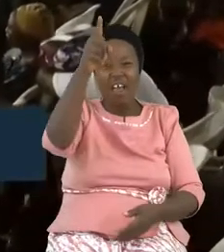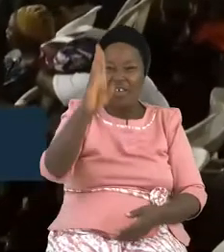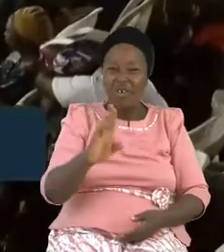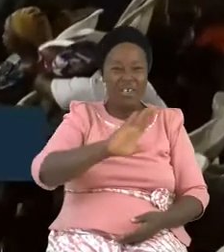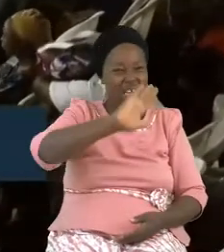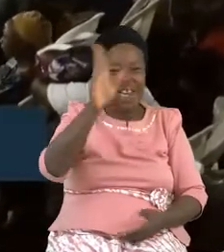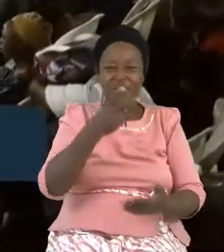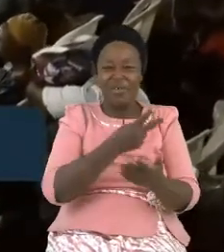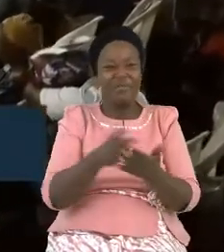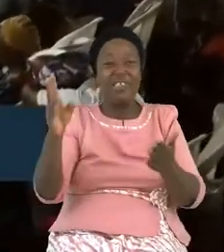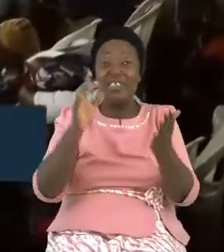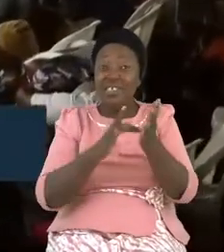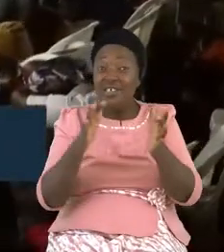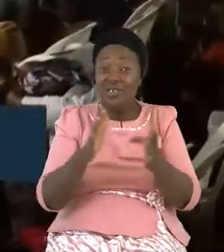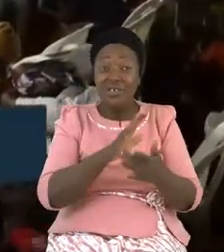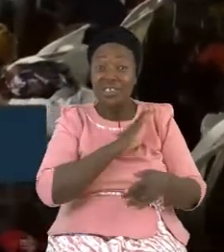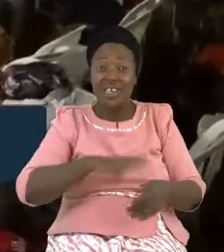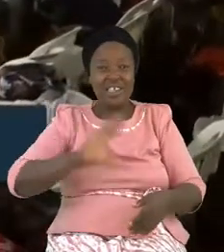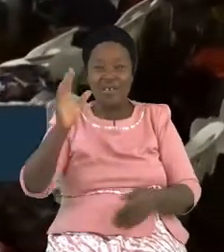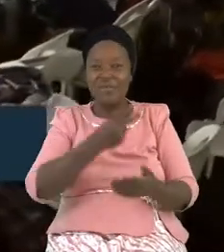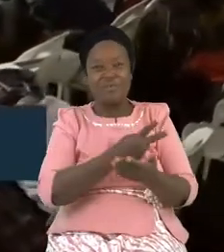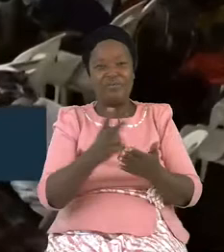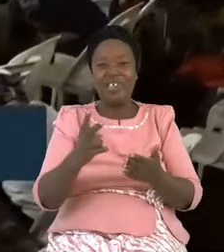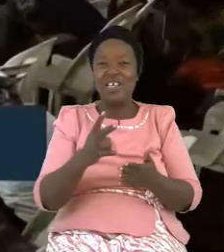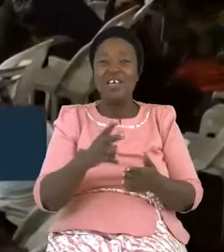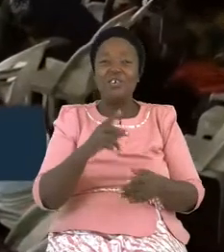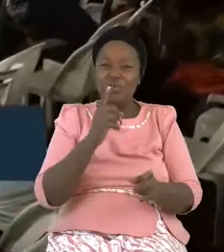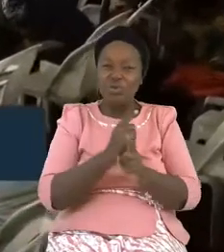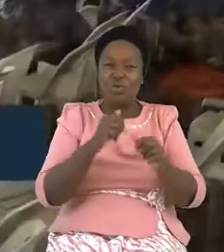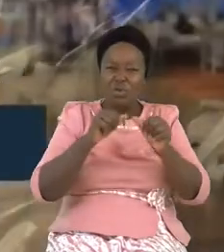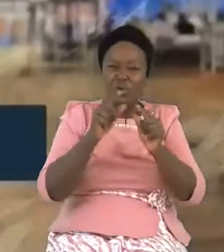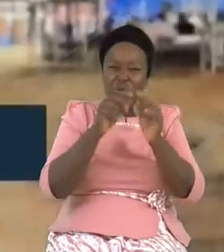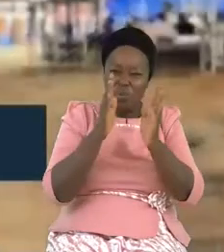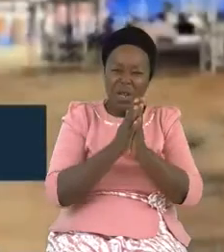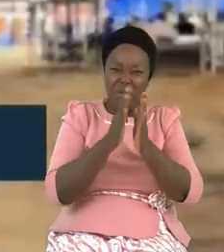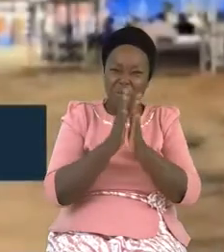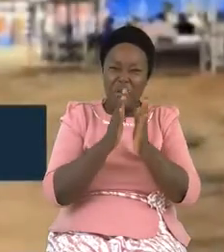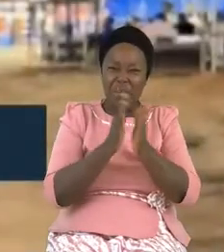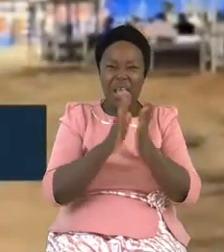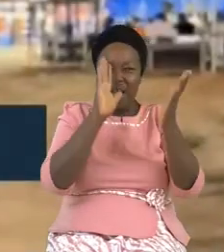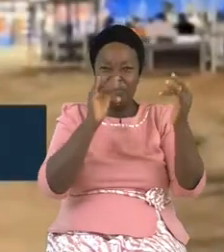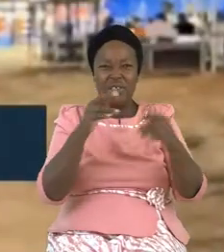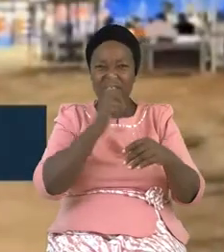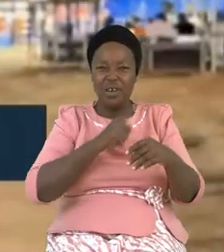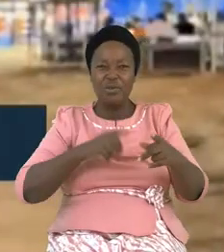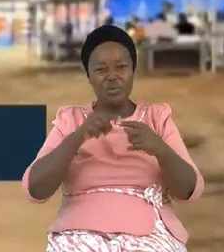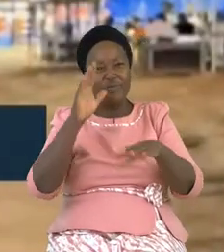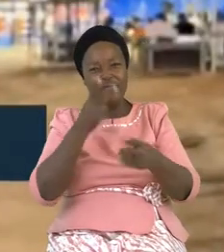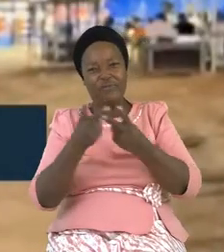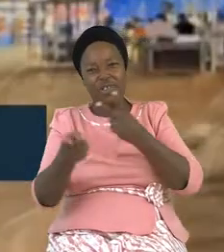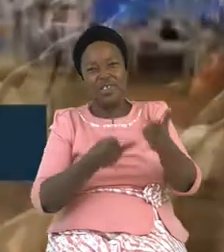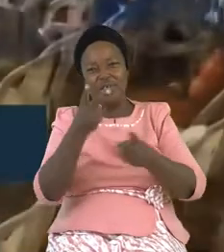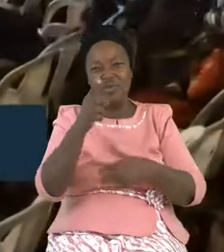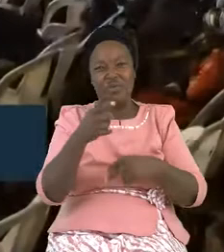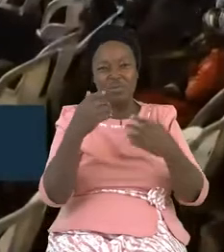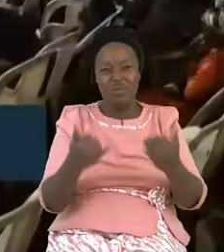people are here. People are praying, ready to receive from God. The governor is here. The cabinet is here. Ministers of the gospel are here.